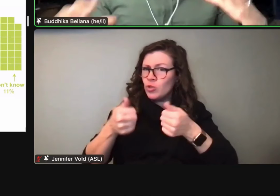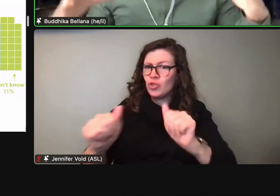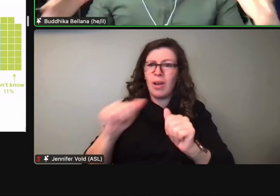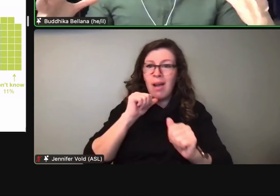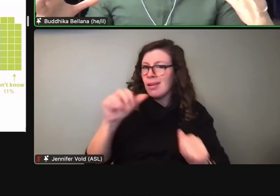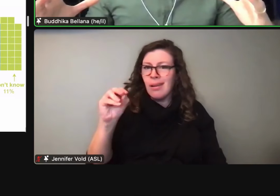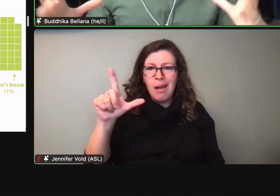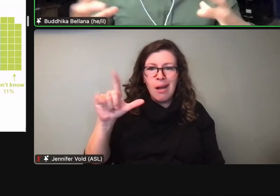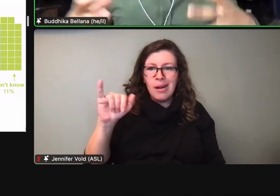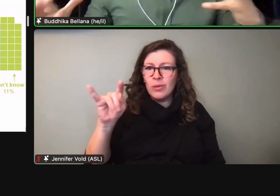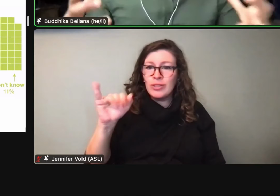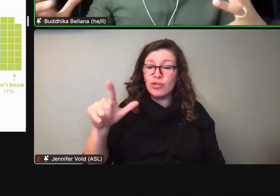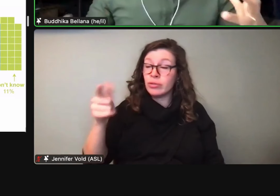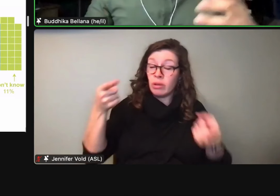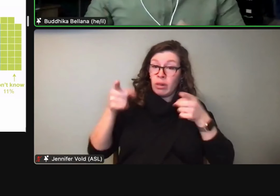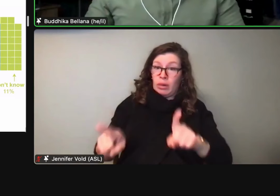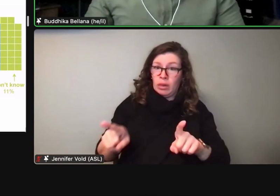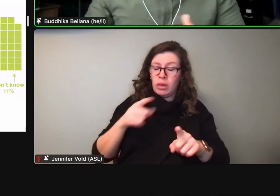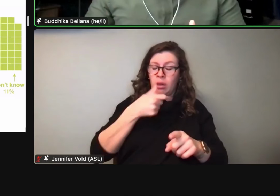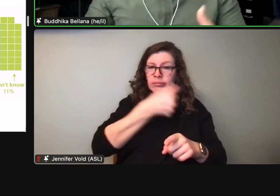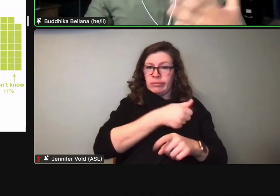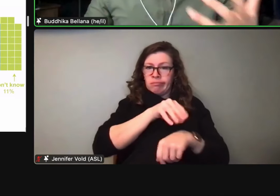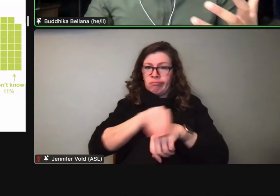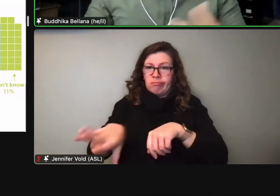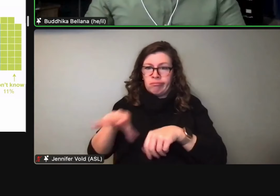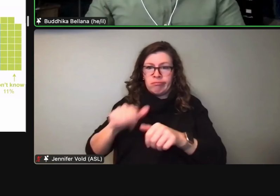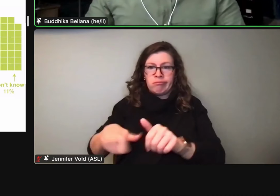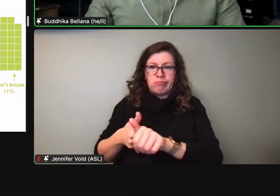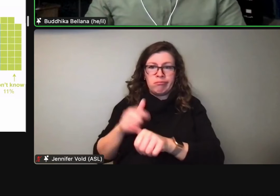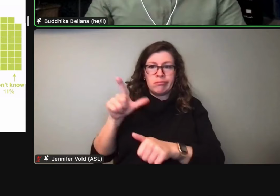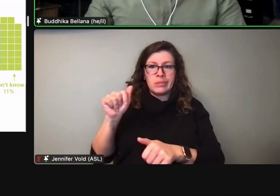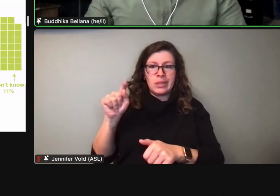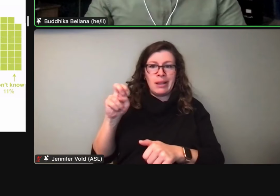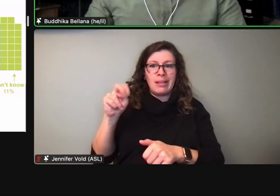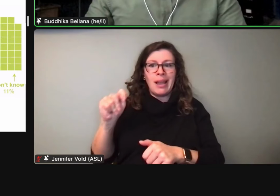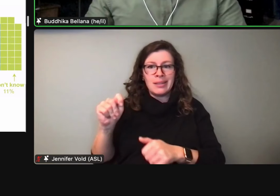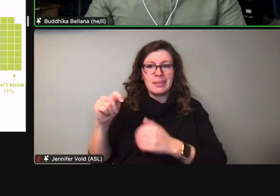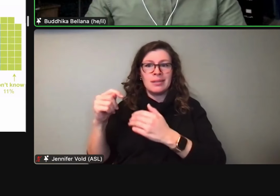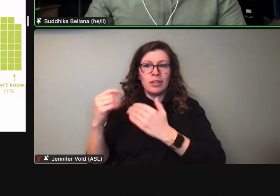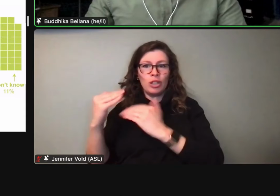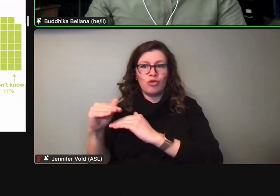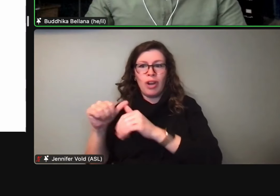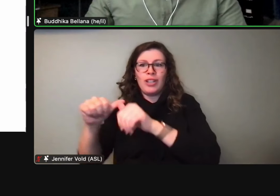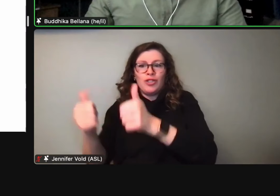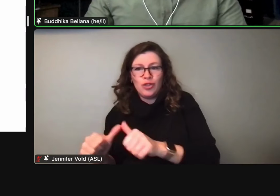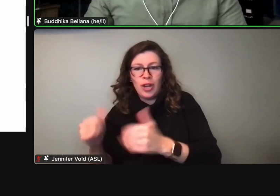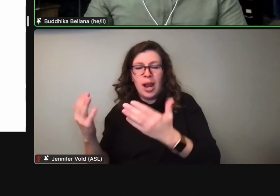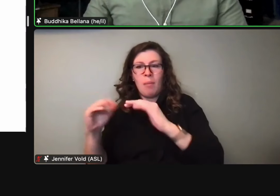just a latent constraint which seemed to shape how and what they were thinking about.